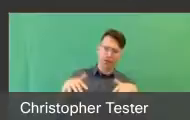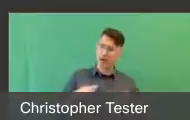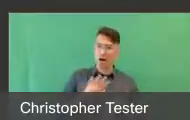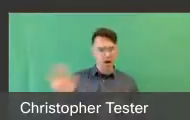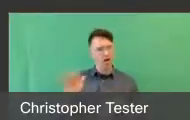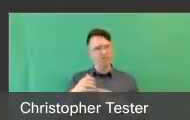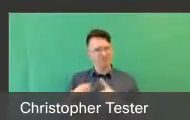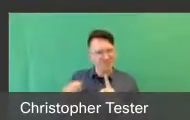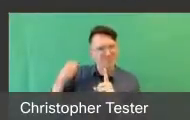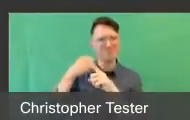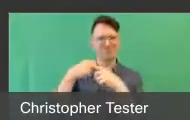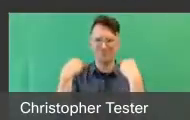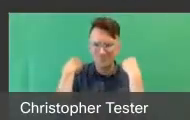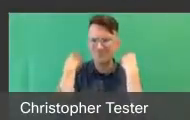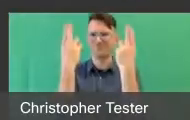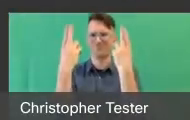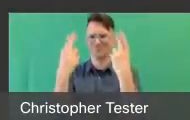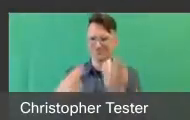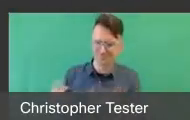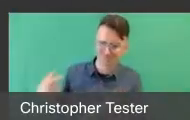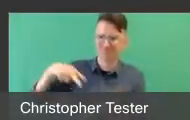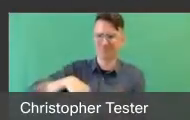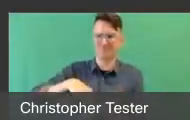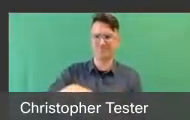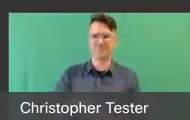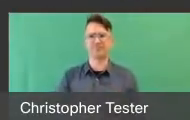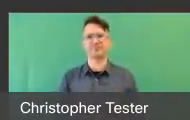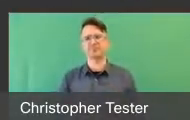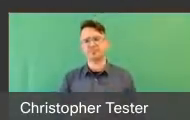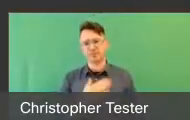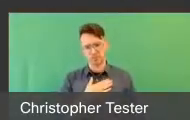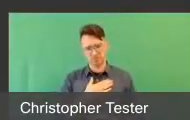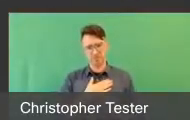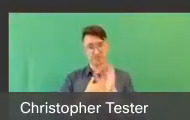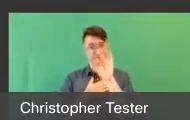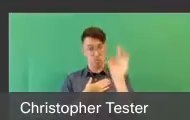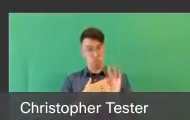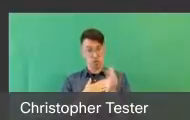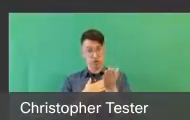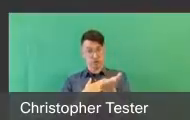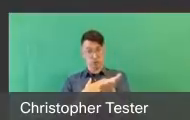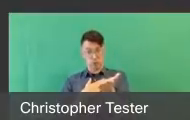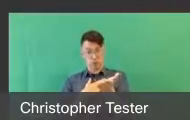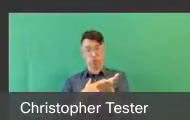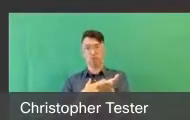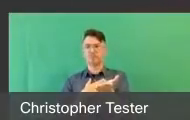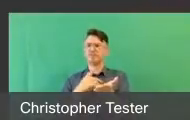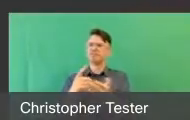your work on mental health and the support that you provide to young people?